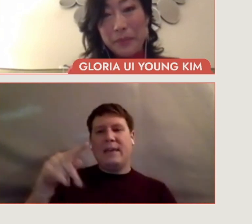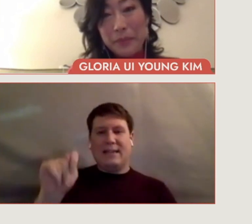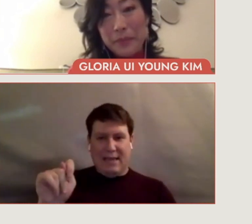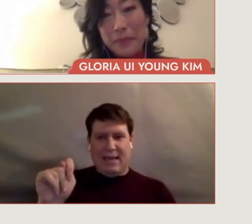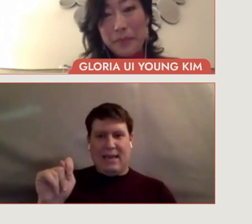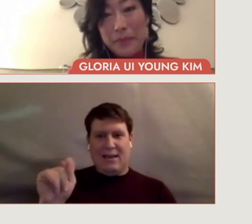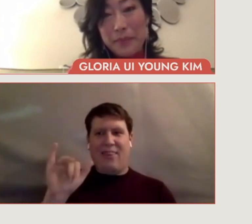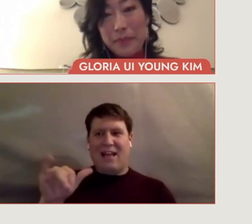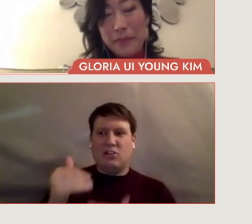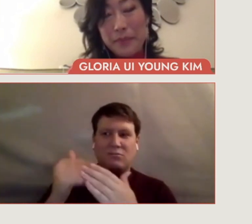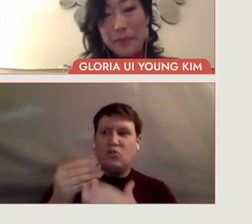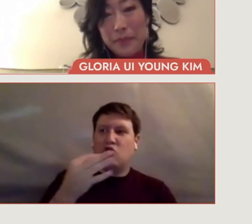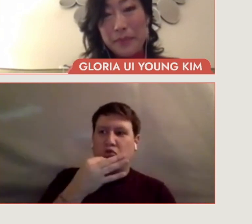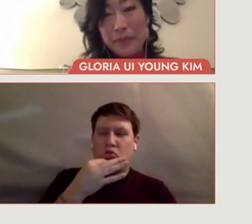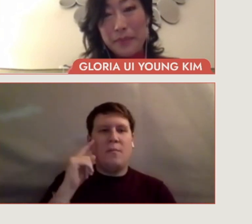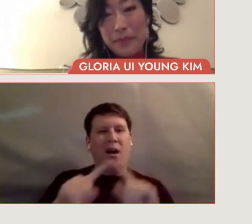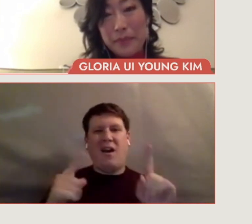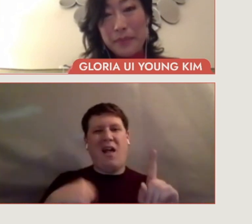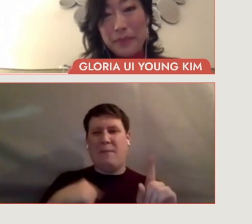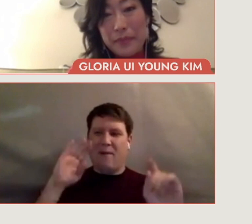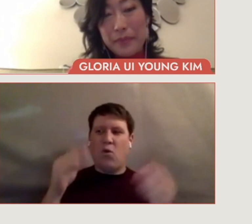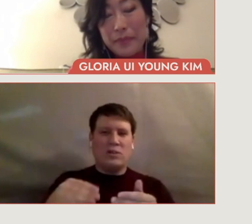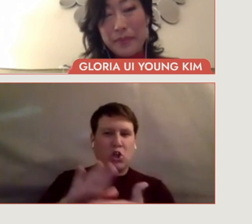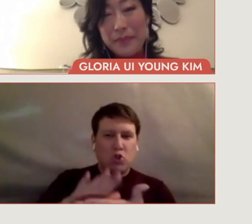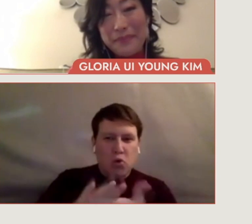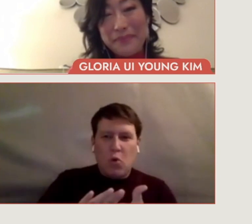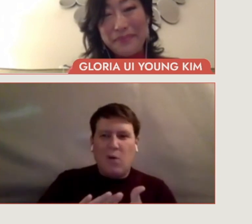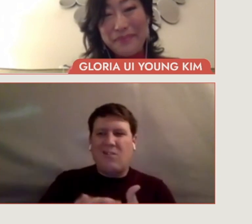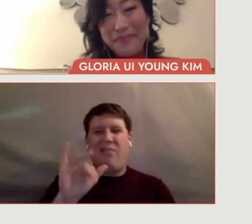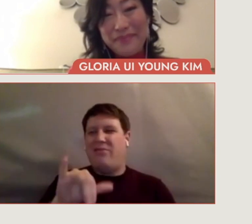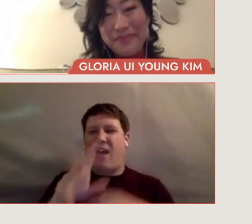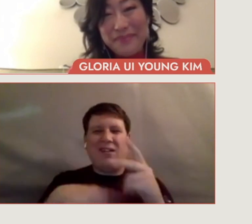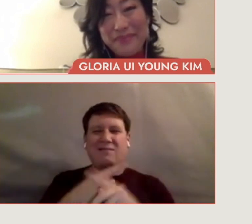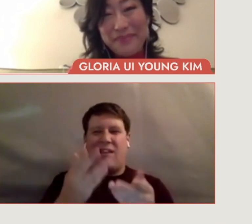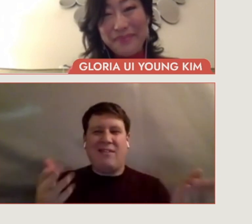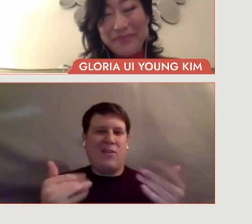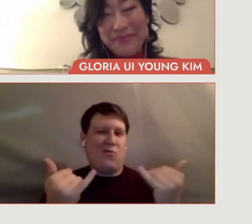I'm just focusing on school and stuff like that for now.